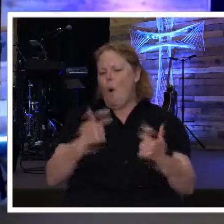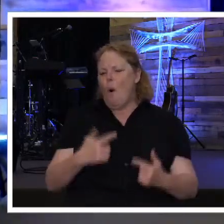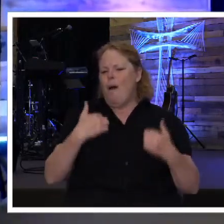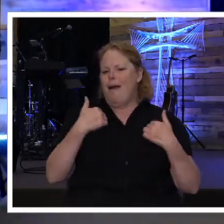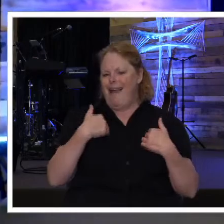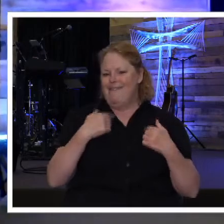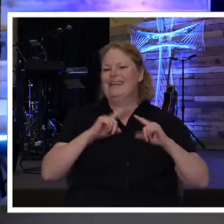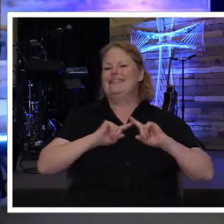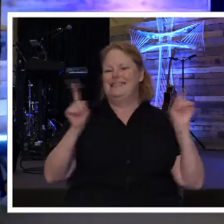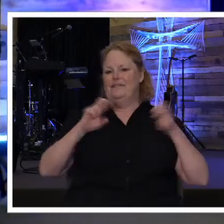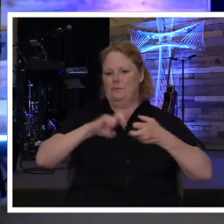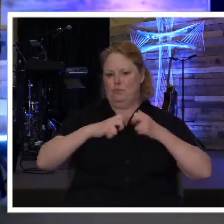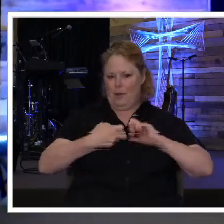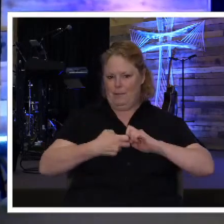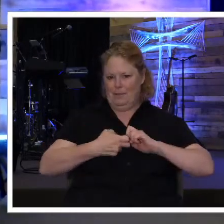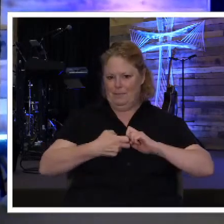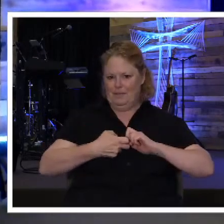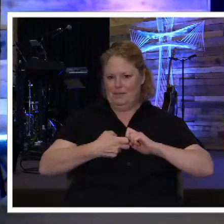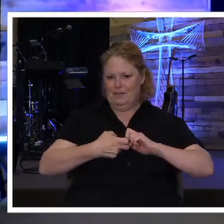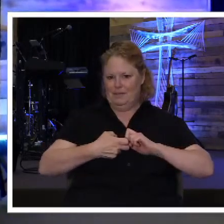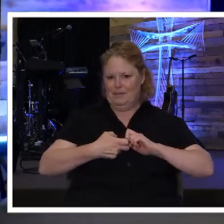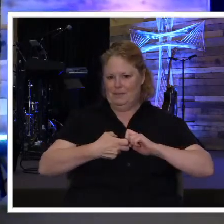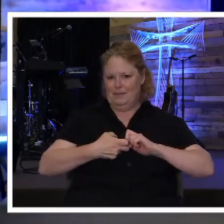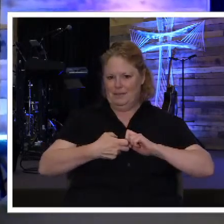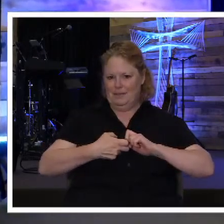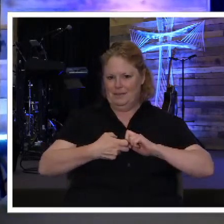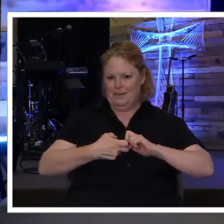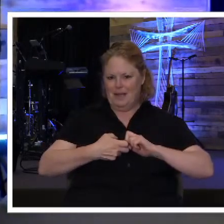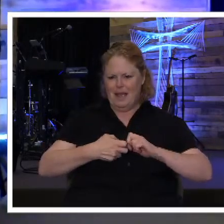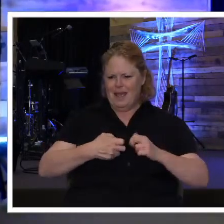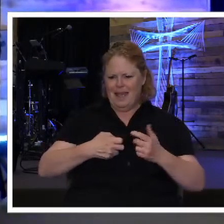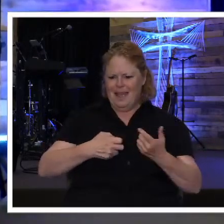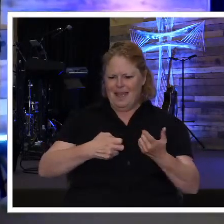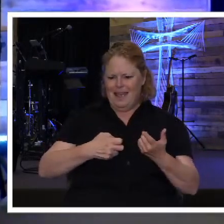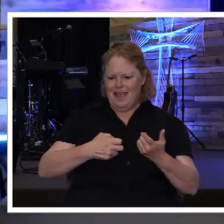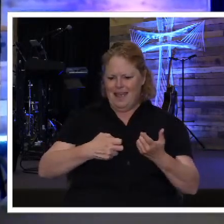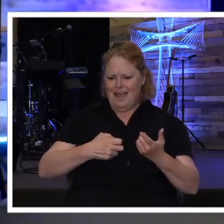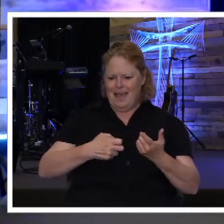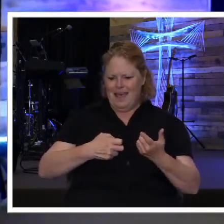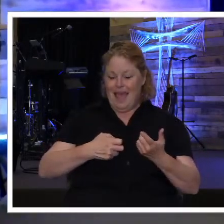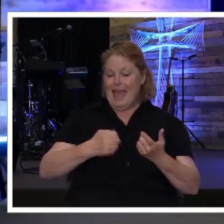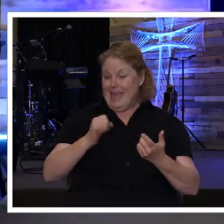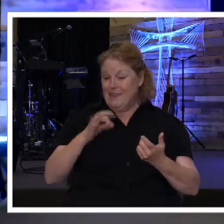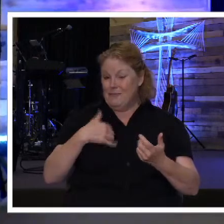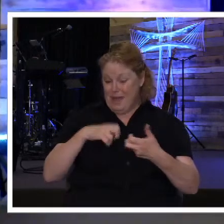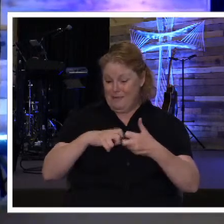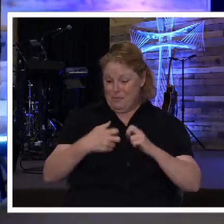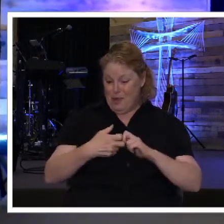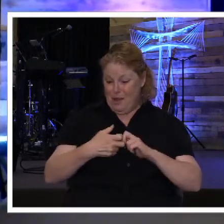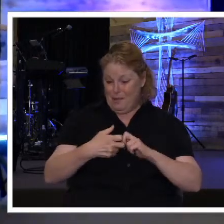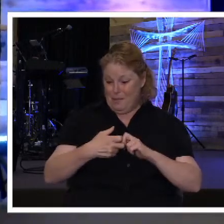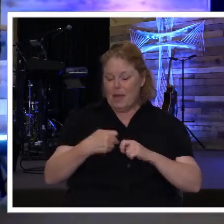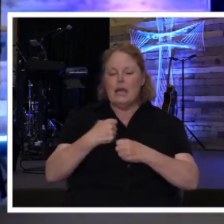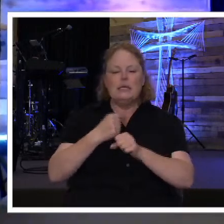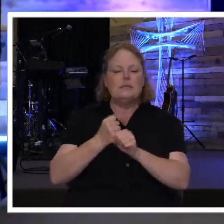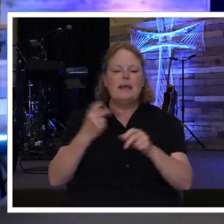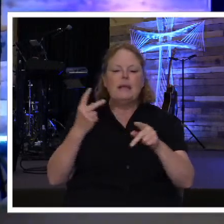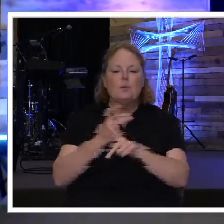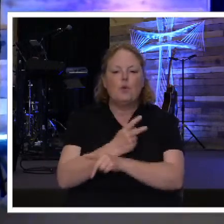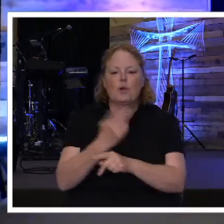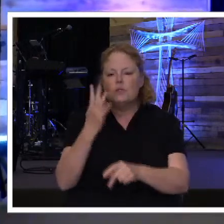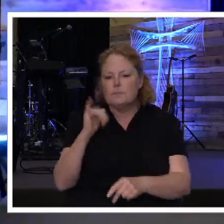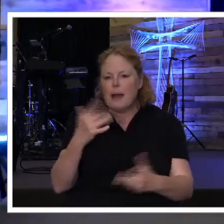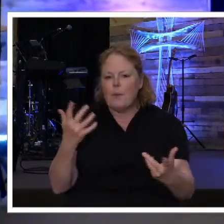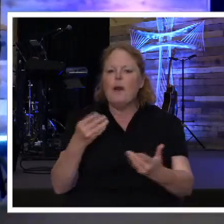life are accentuated by money. They are made worse by money. Those issues in